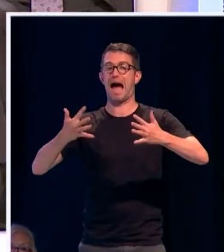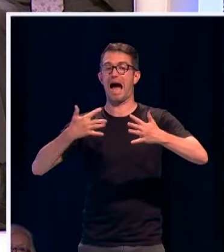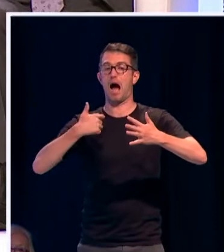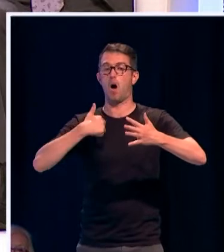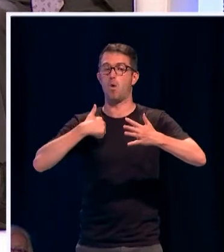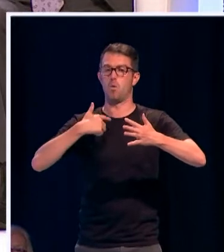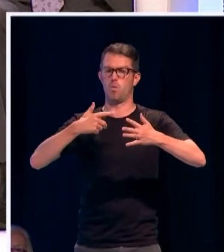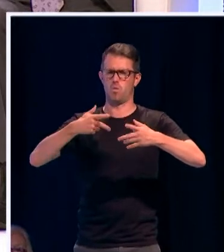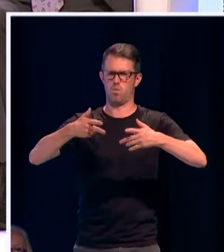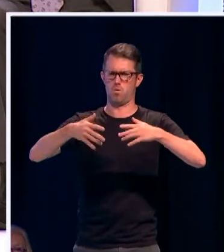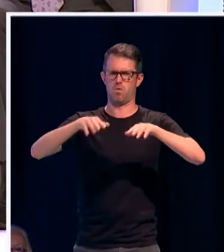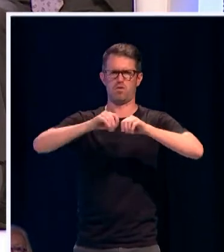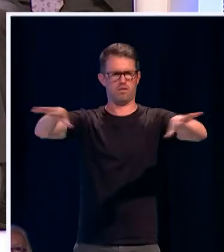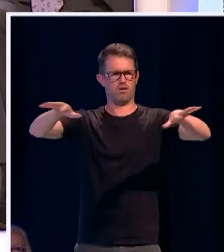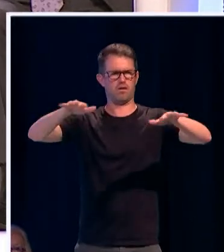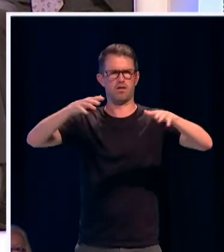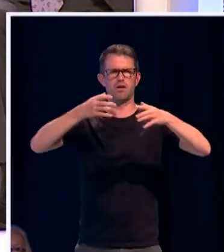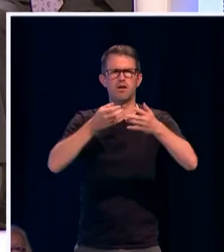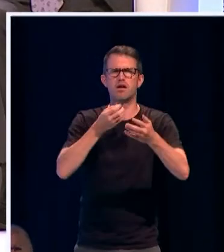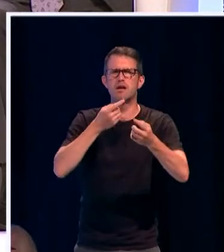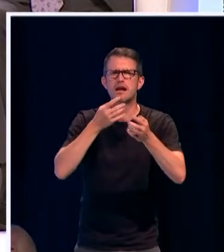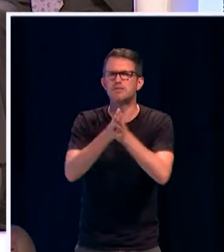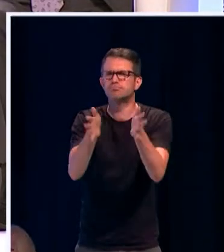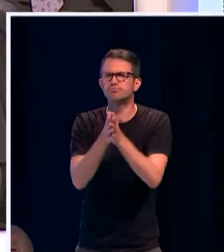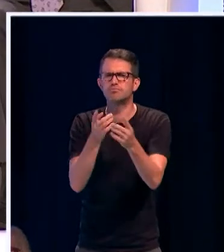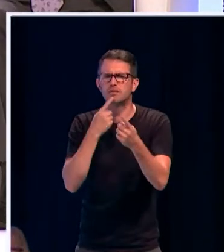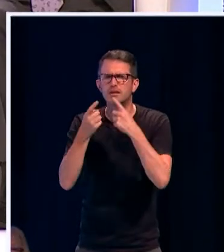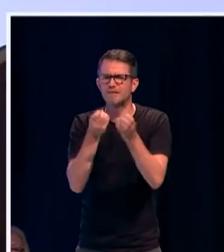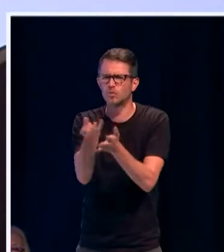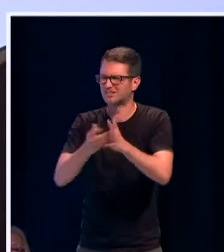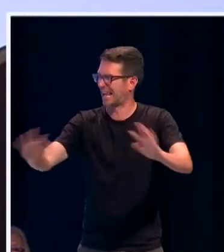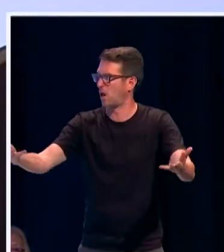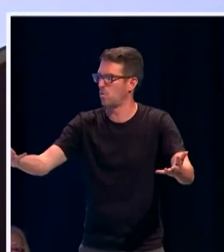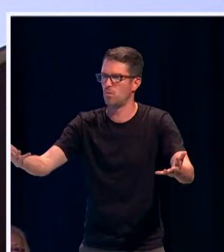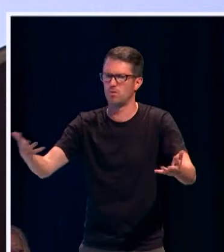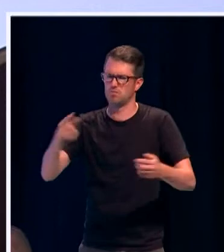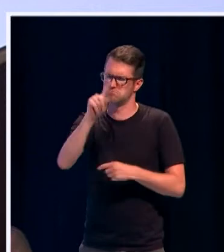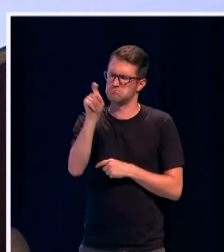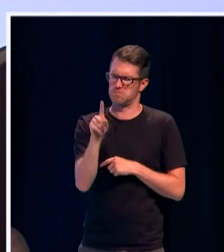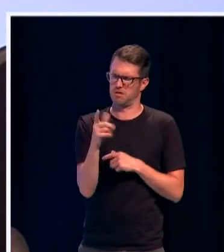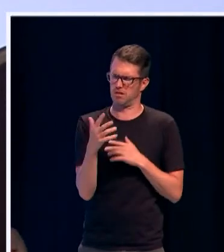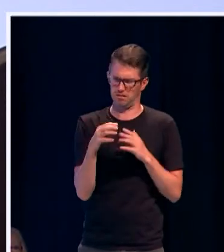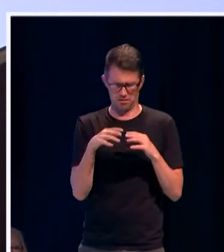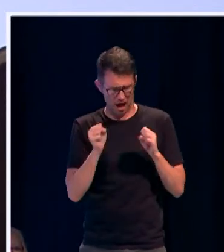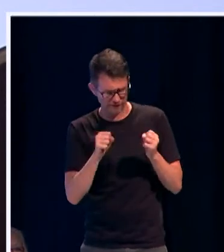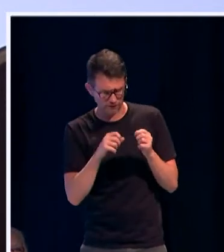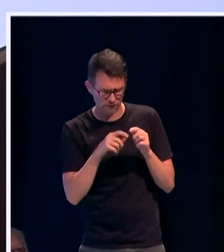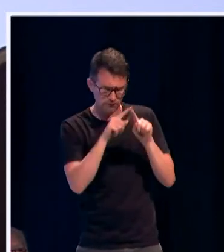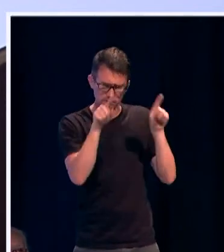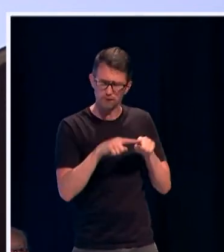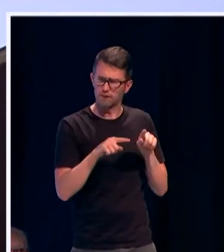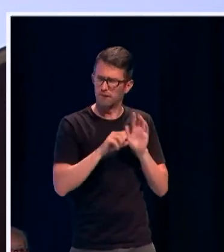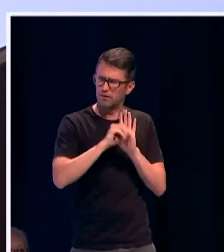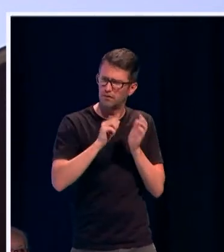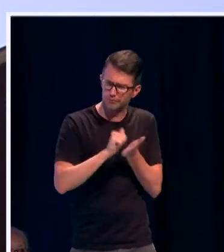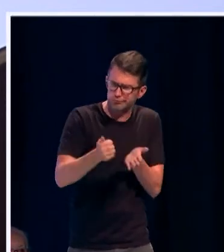accessibility doesn't have its own marketing cost center. Let's just tell you this. Interestingly, we're building momentum. So we've